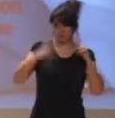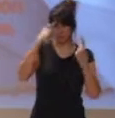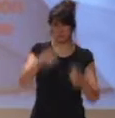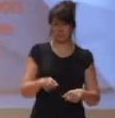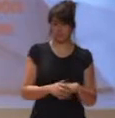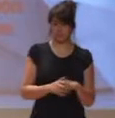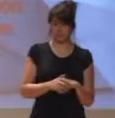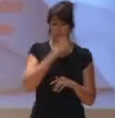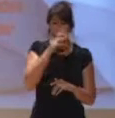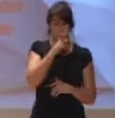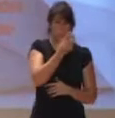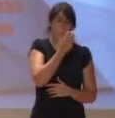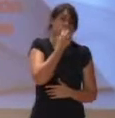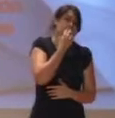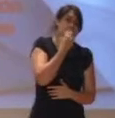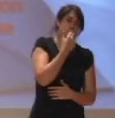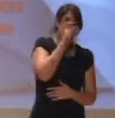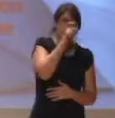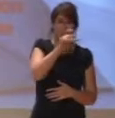and also to